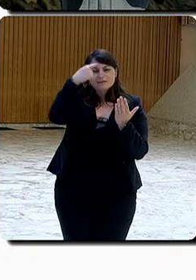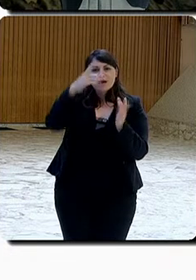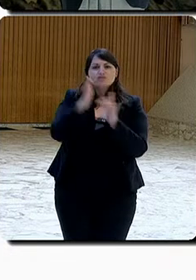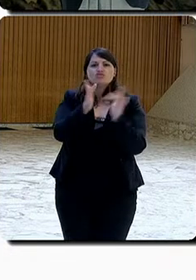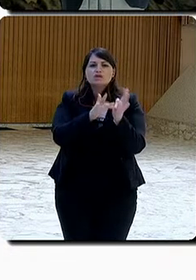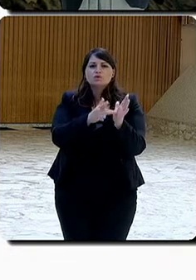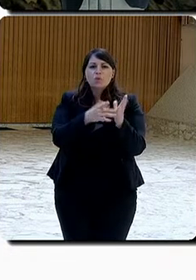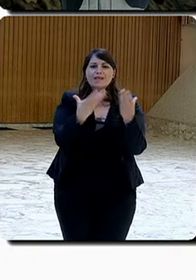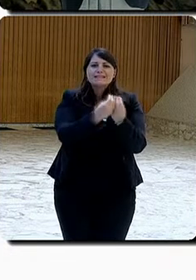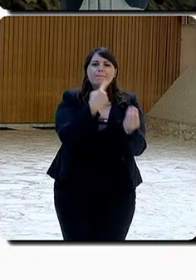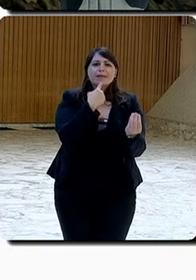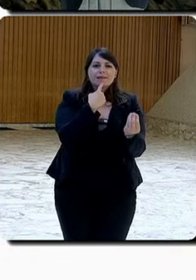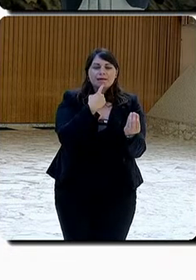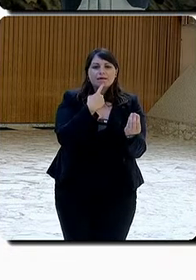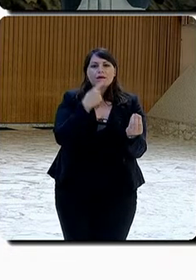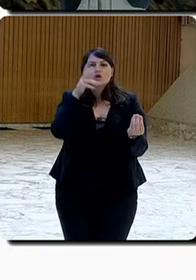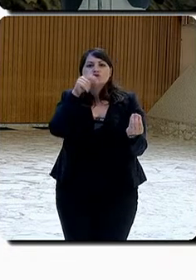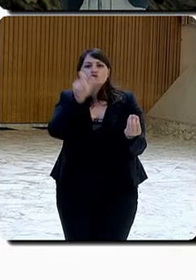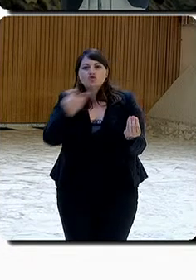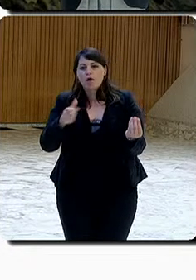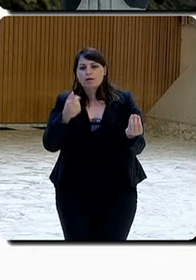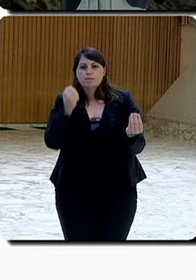men ran away?